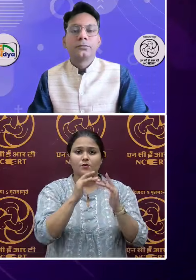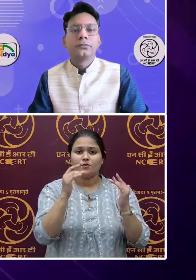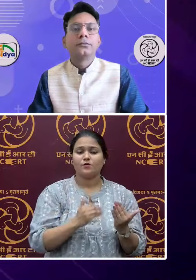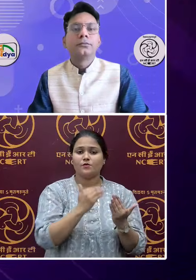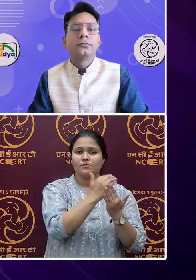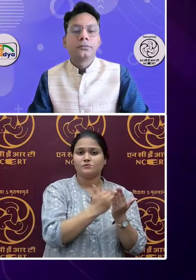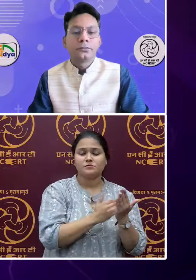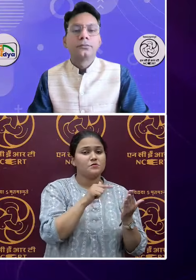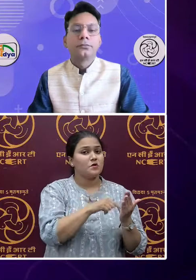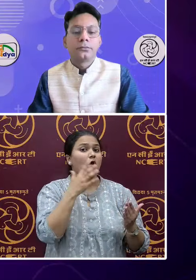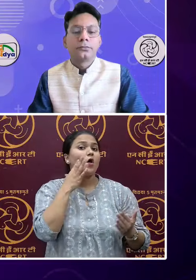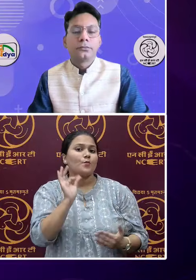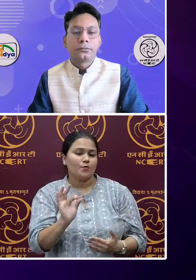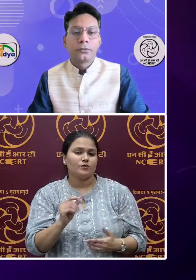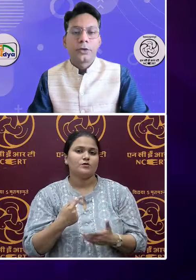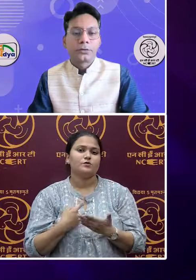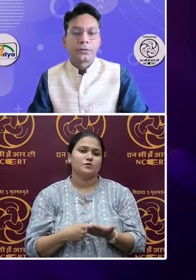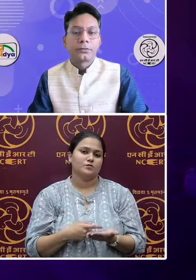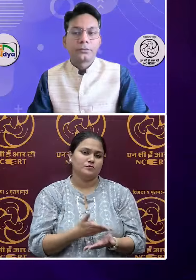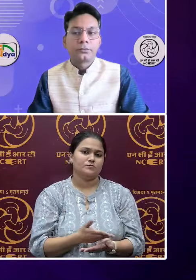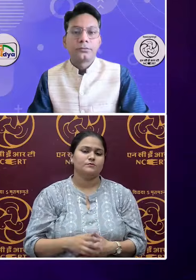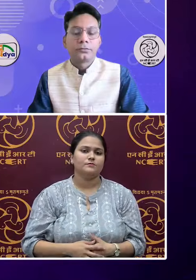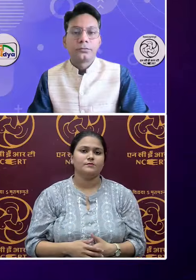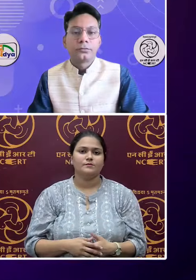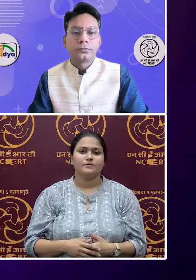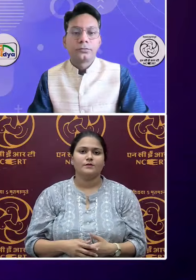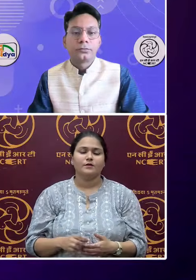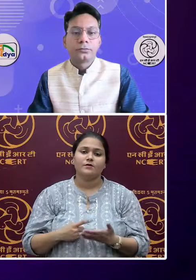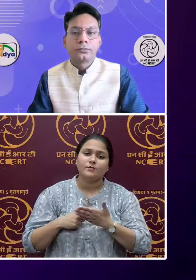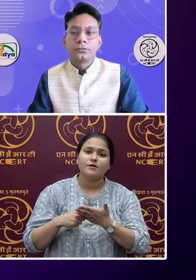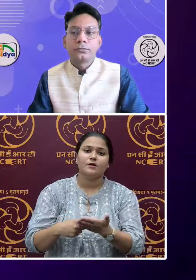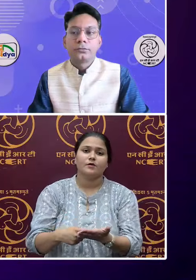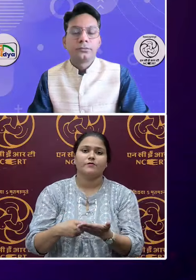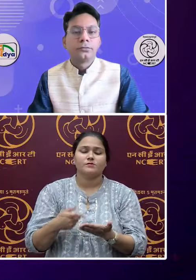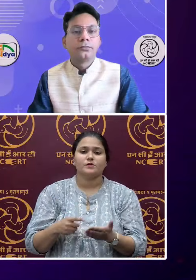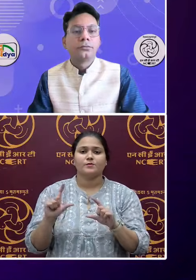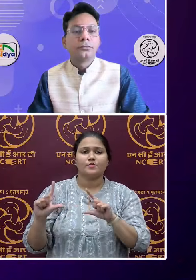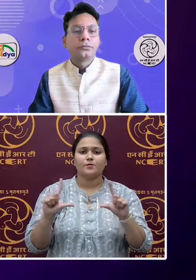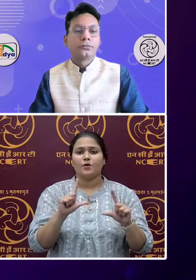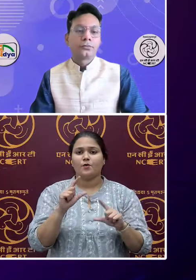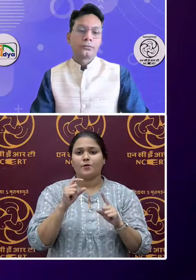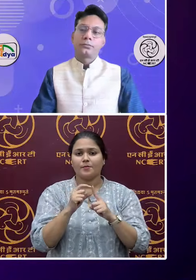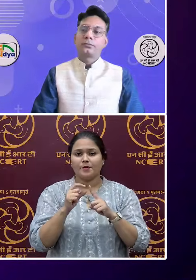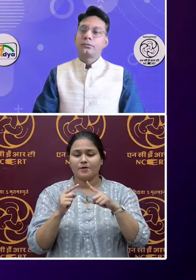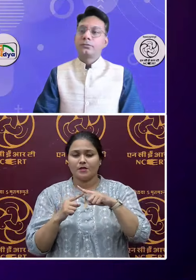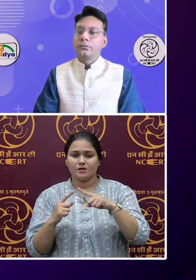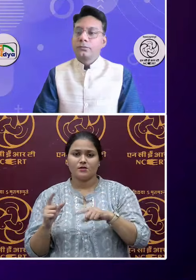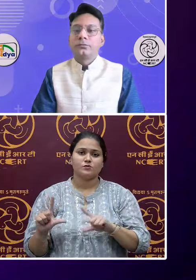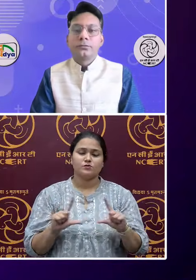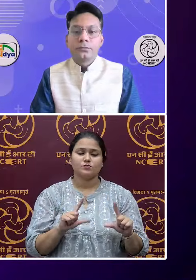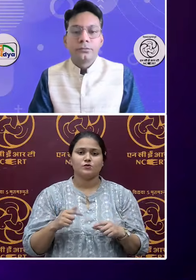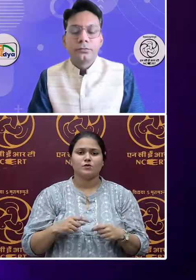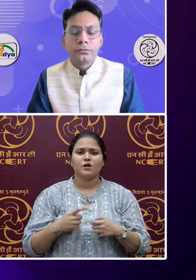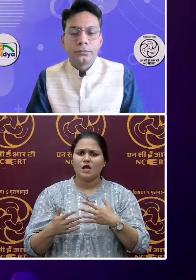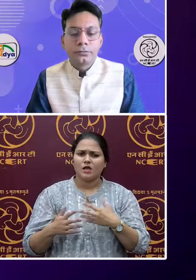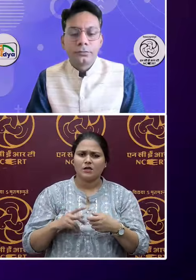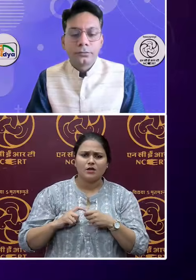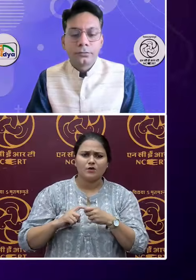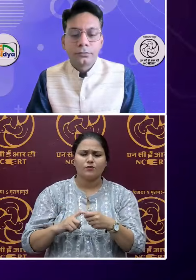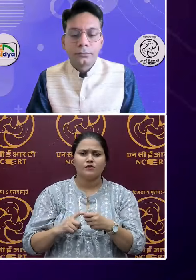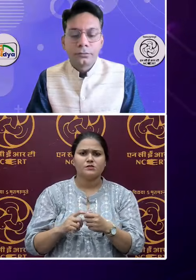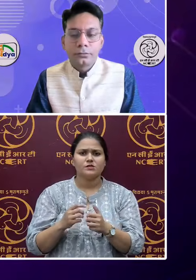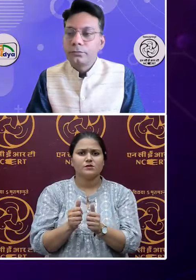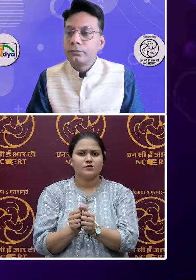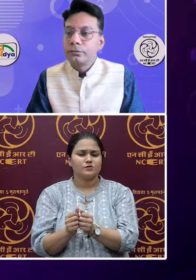very important role. Sir, now we request you to kindly go ahead with your presentation uninterrupted. Whatever questions we will be receiving from